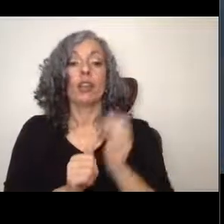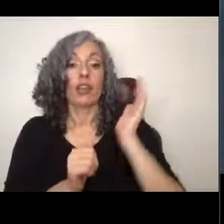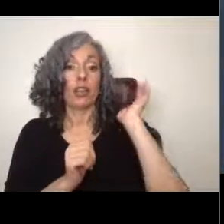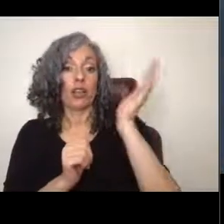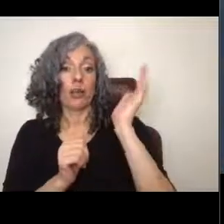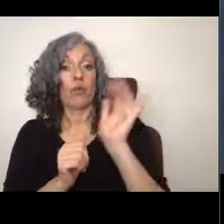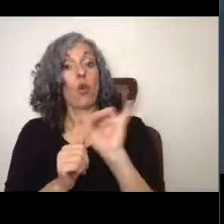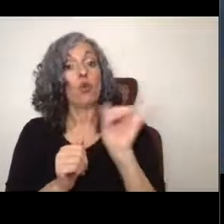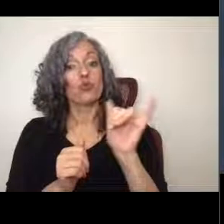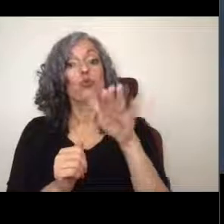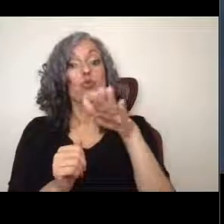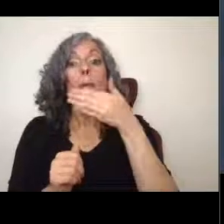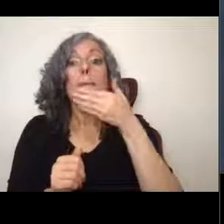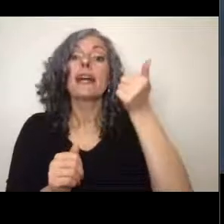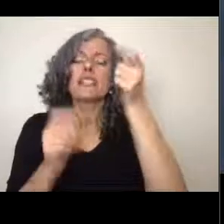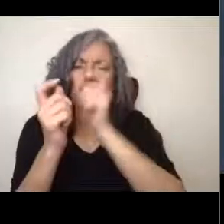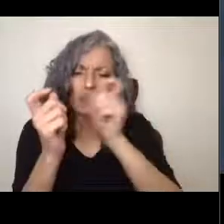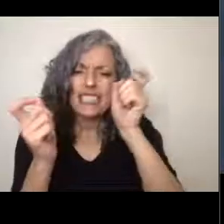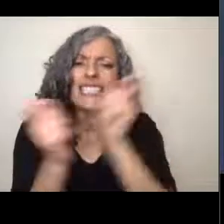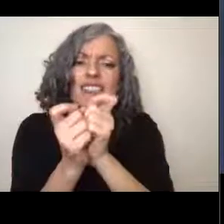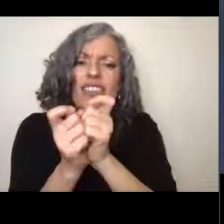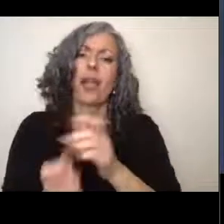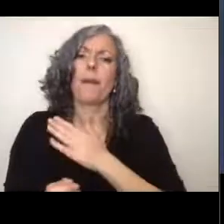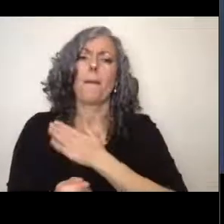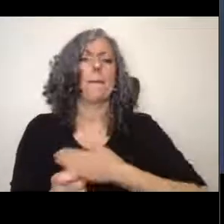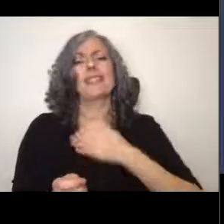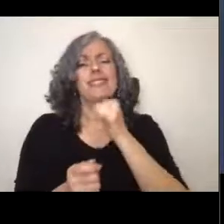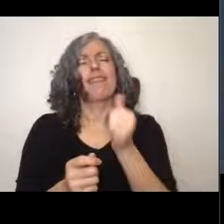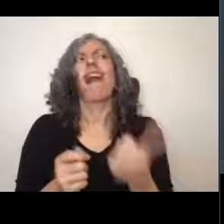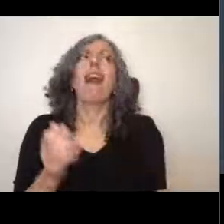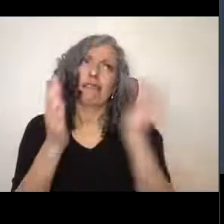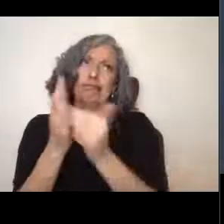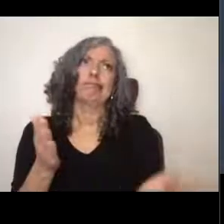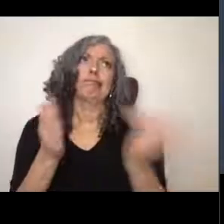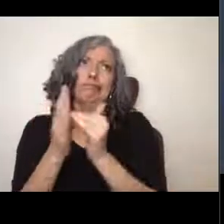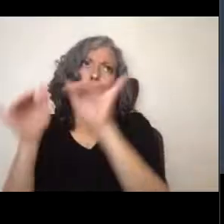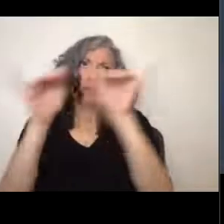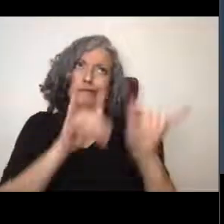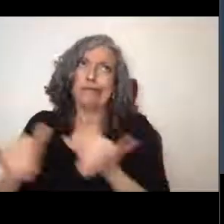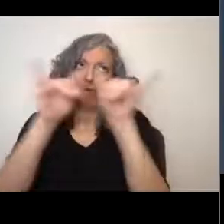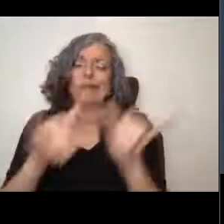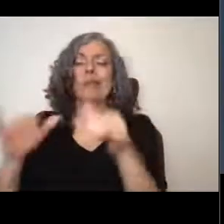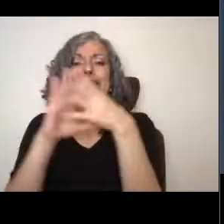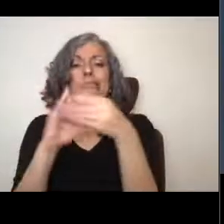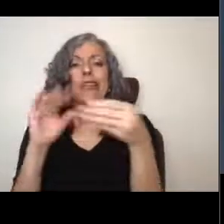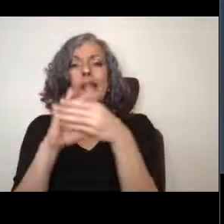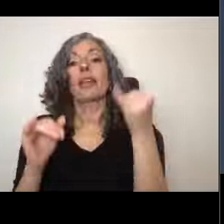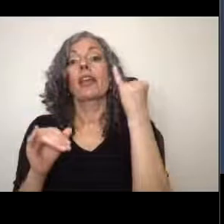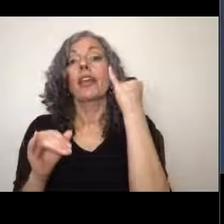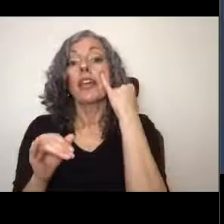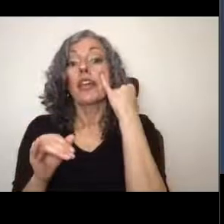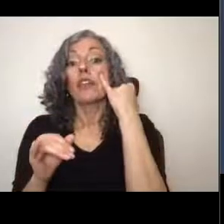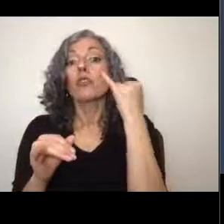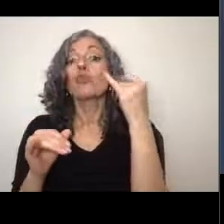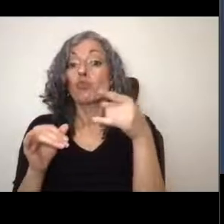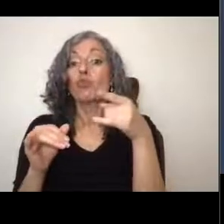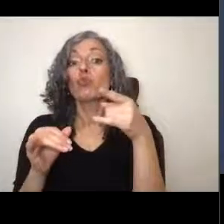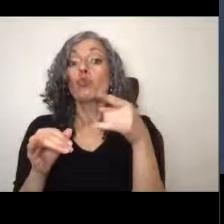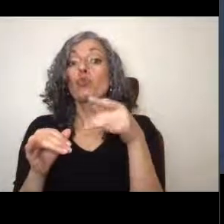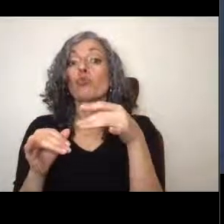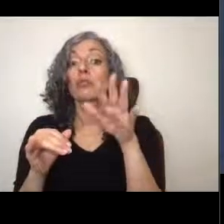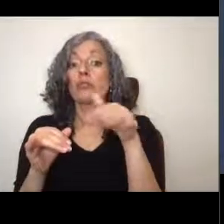do your best to be concise, and please try not to be repetitive. If you cannot provide new, if you wish to repeat what the previous speaker